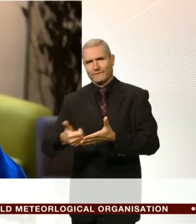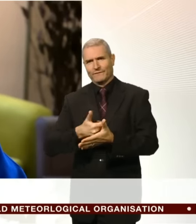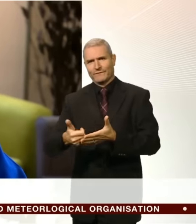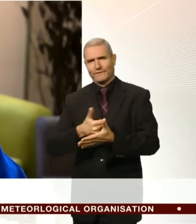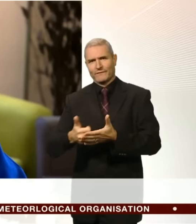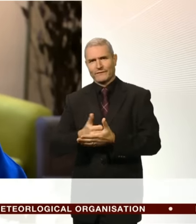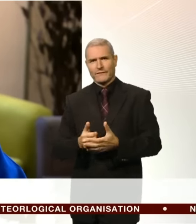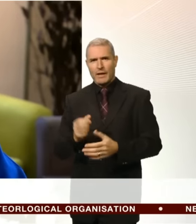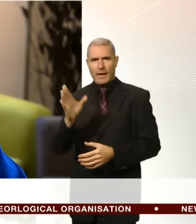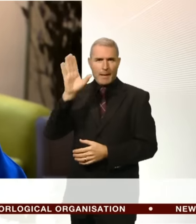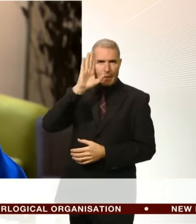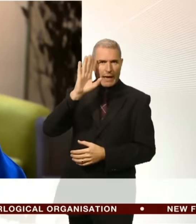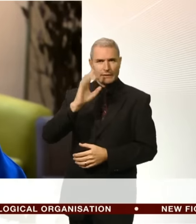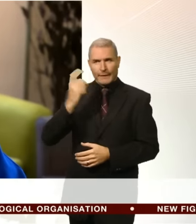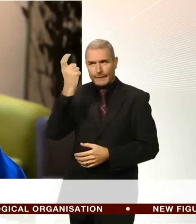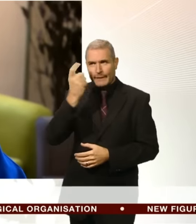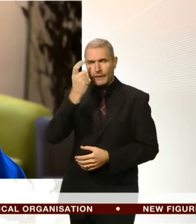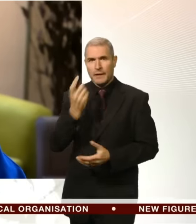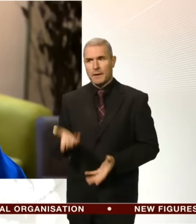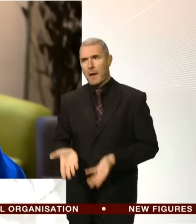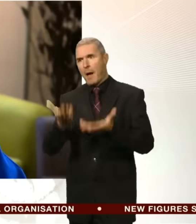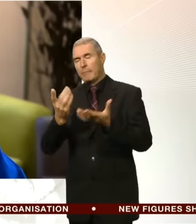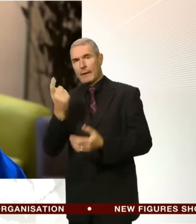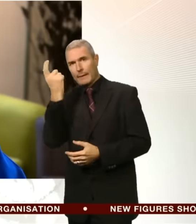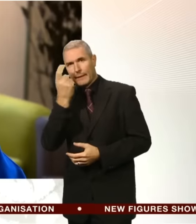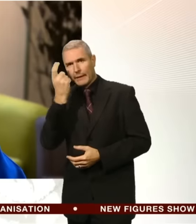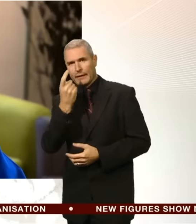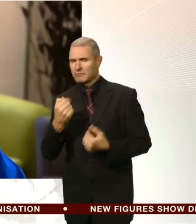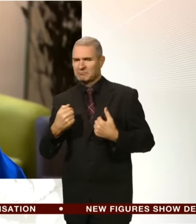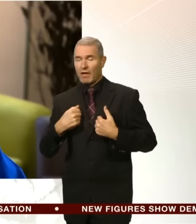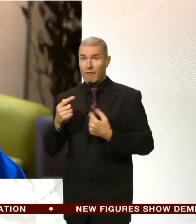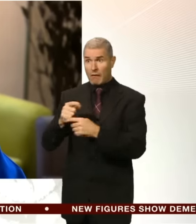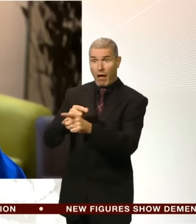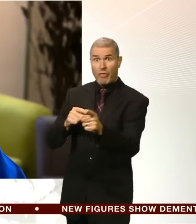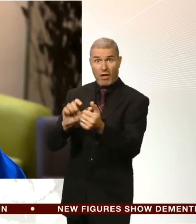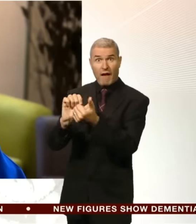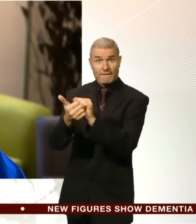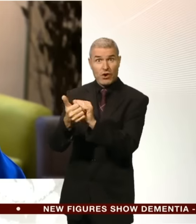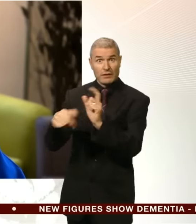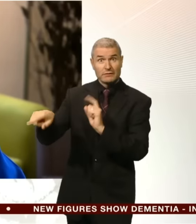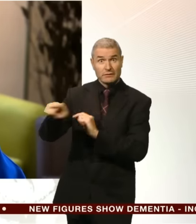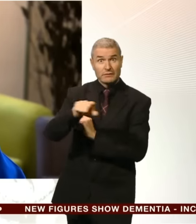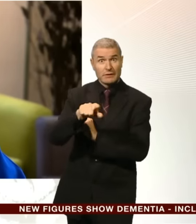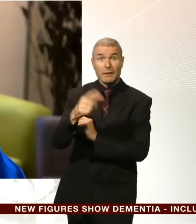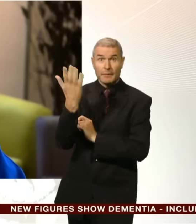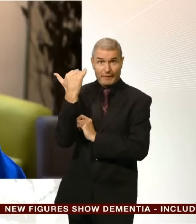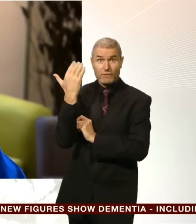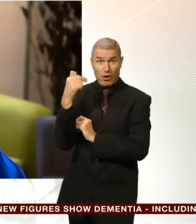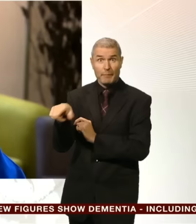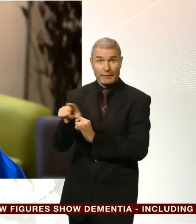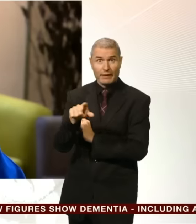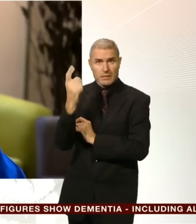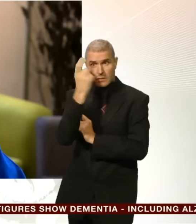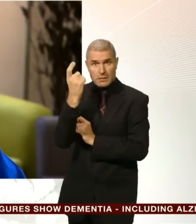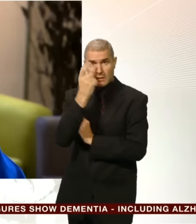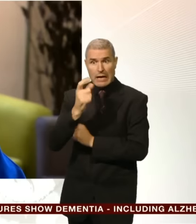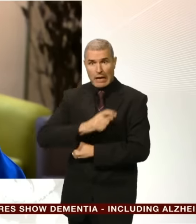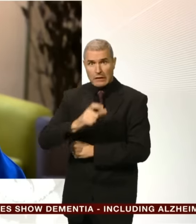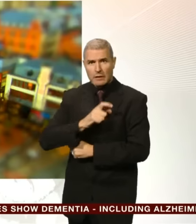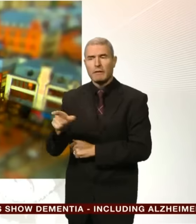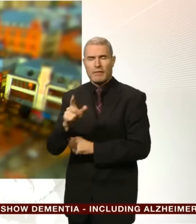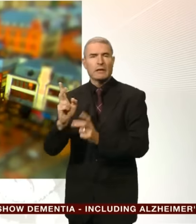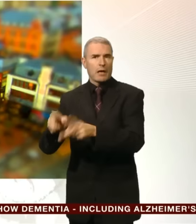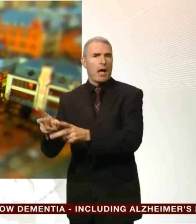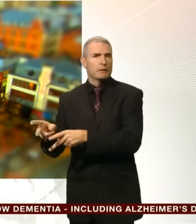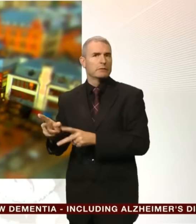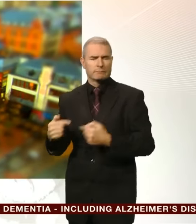bed thinking about it. I don't get up thinking about it like a lot of people do, because I've had quite a few friends in the past that have had cancer and died through